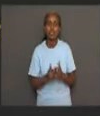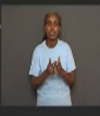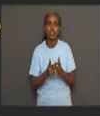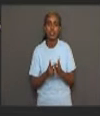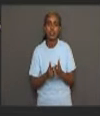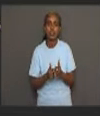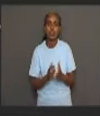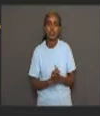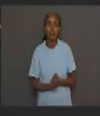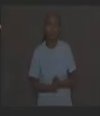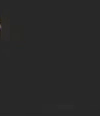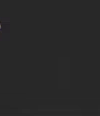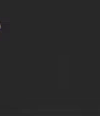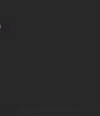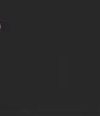Begin.